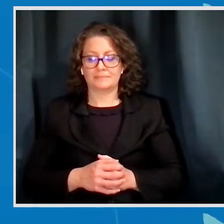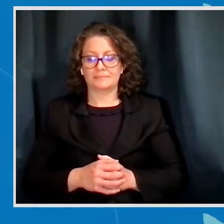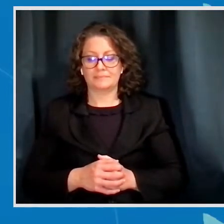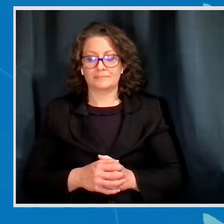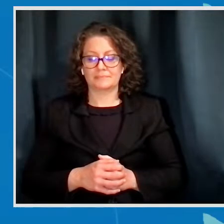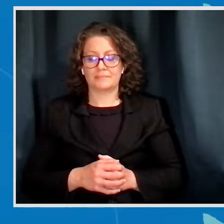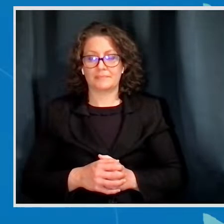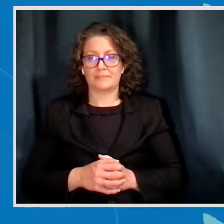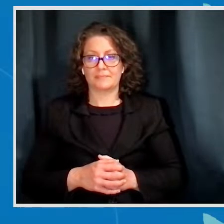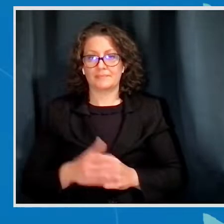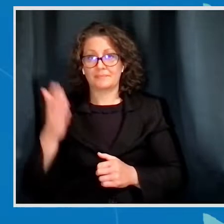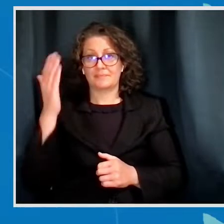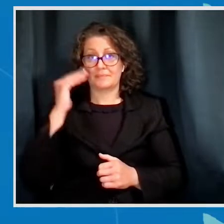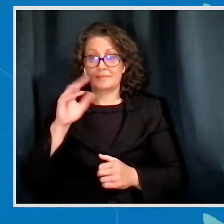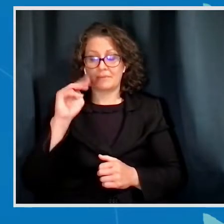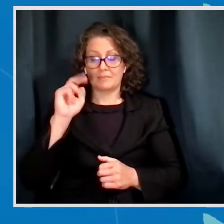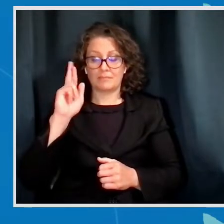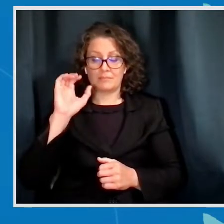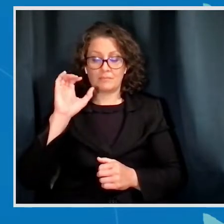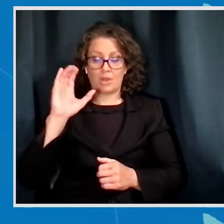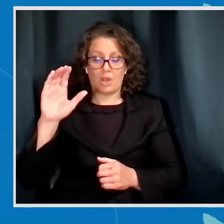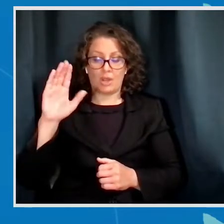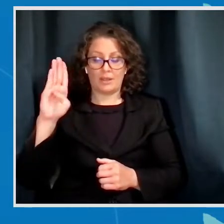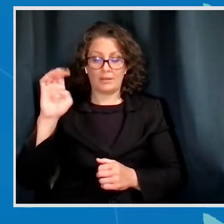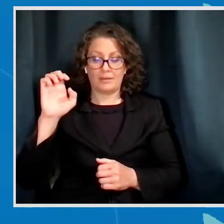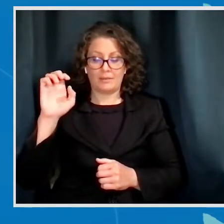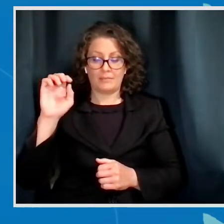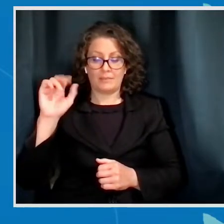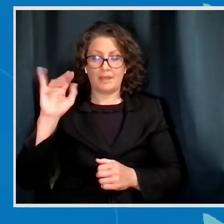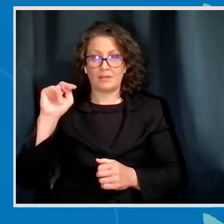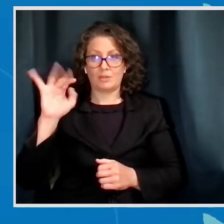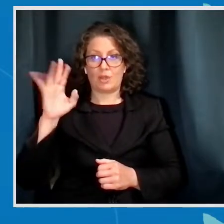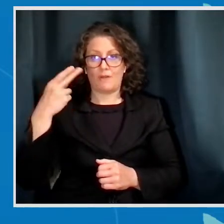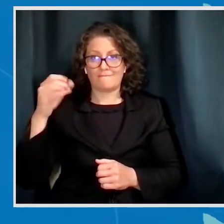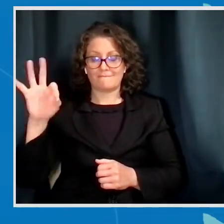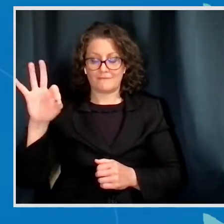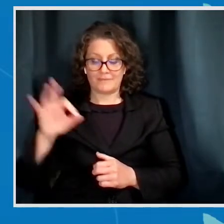We have Mr. Mark Benioff.